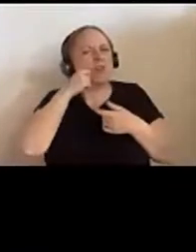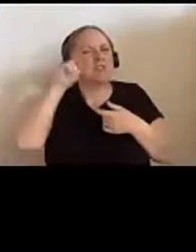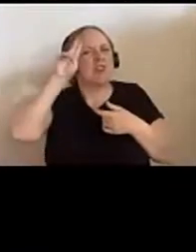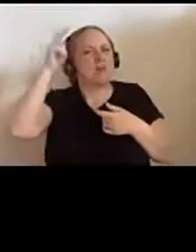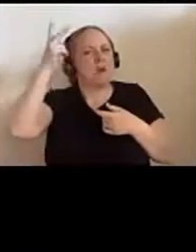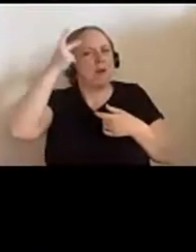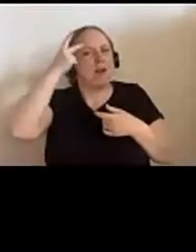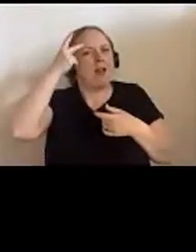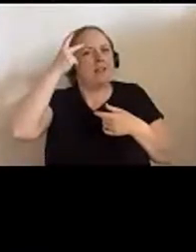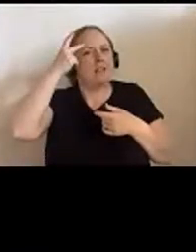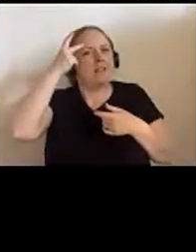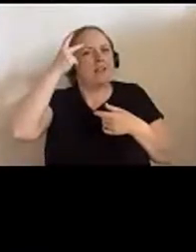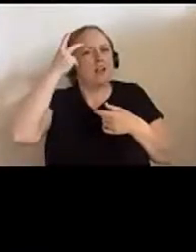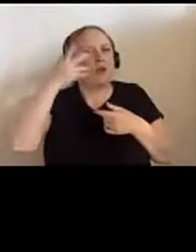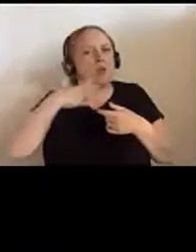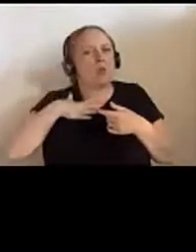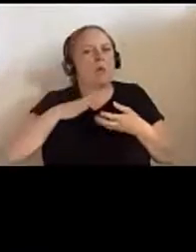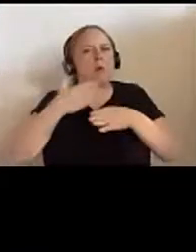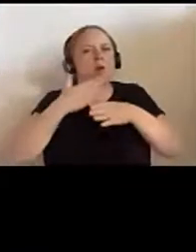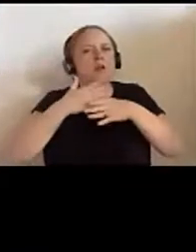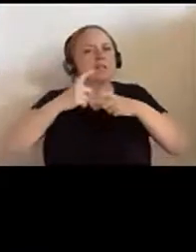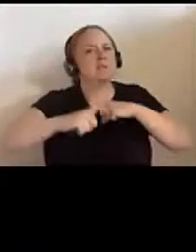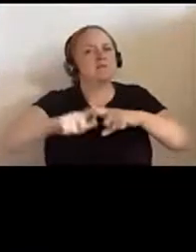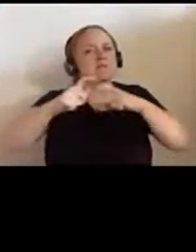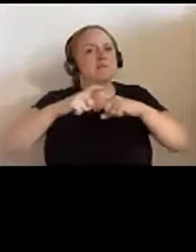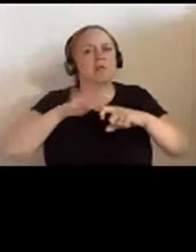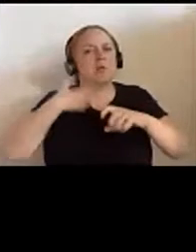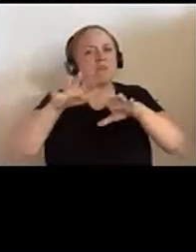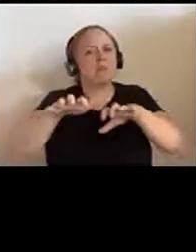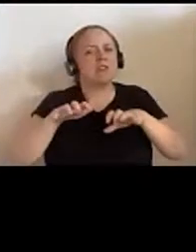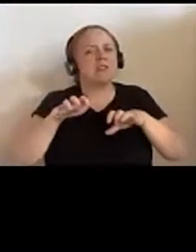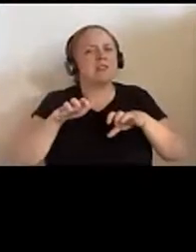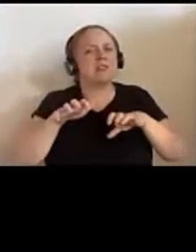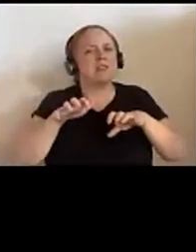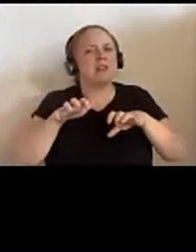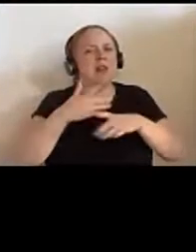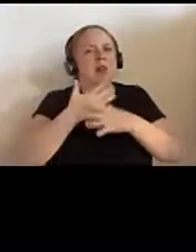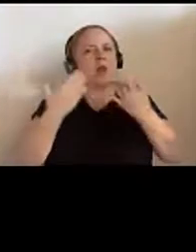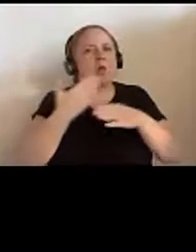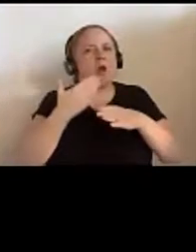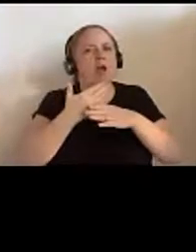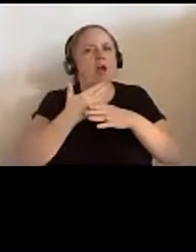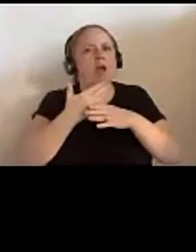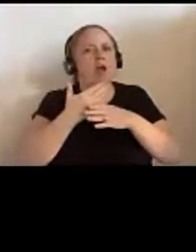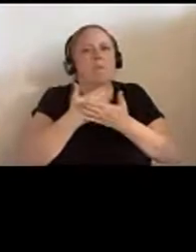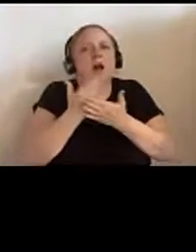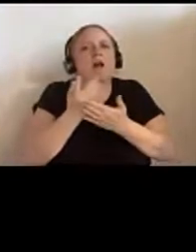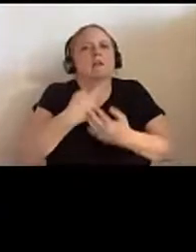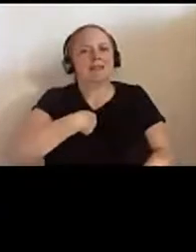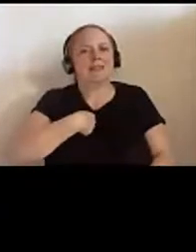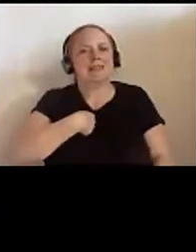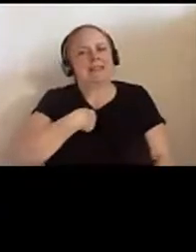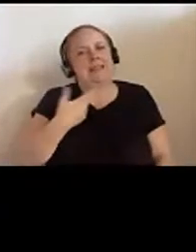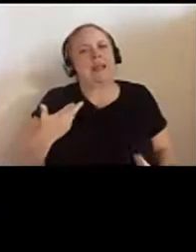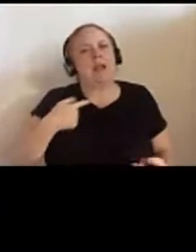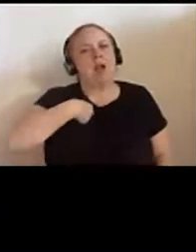it's bound to evolve. Why would I try and freeze it? A lot of the work I feel are a part of me. And I am